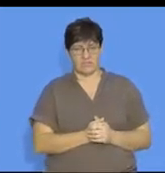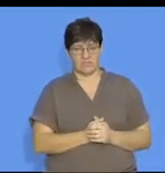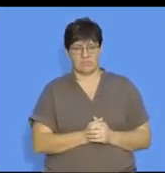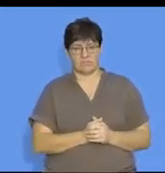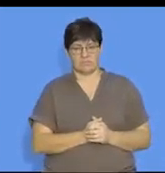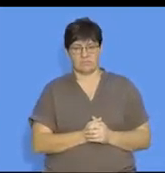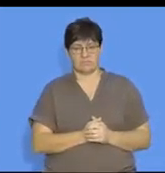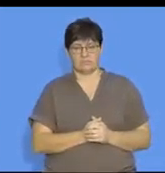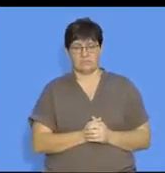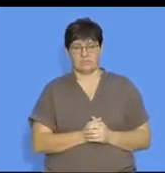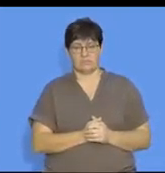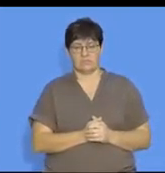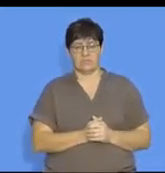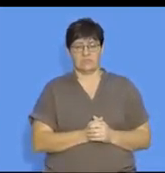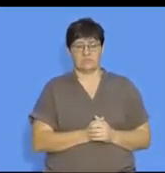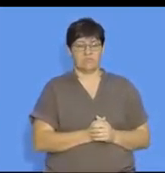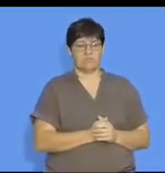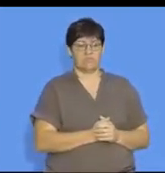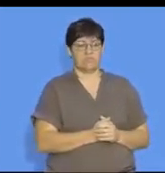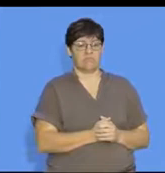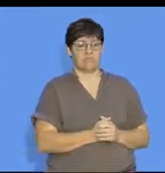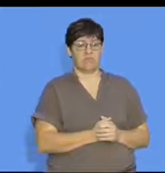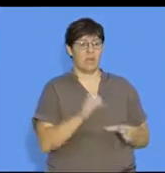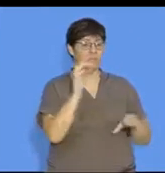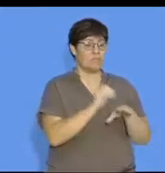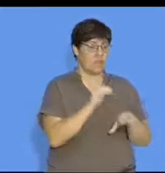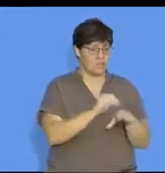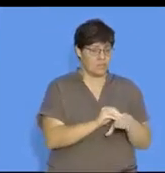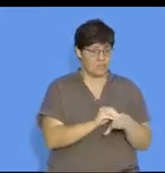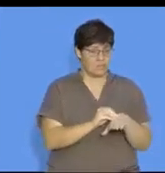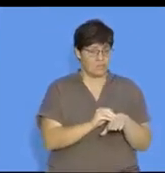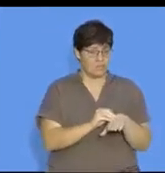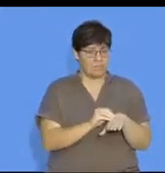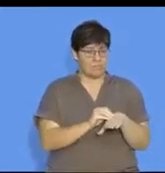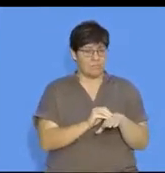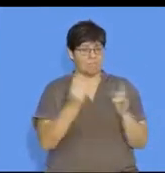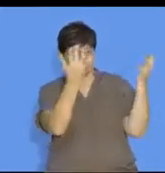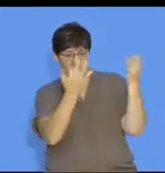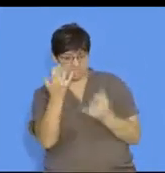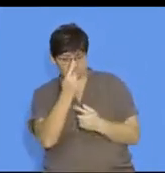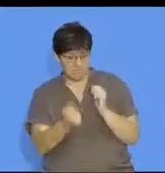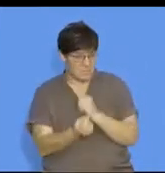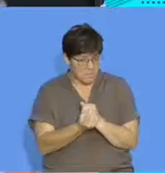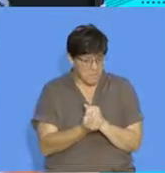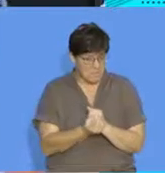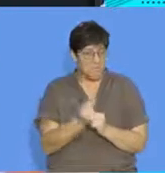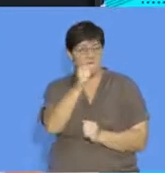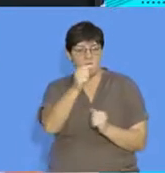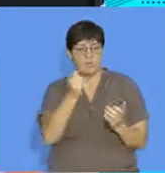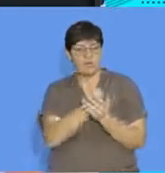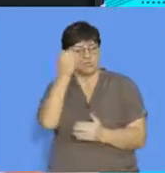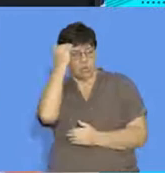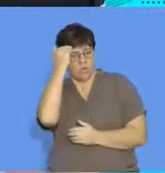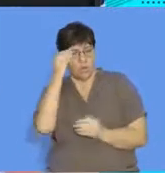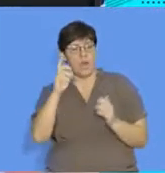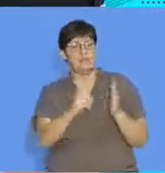got the current. Now, each time there is a problem that is centered around the calculation, you must be able